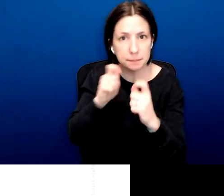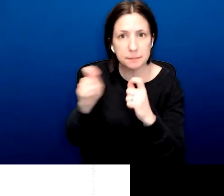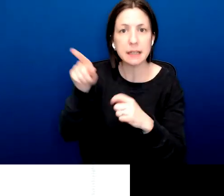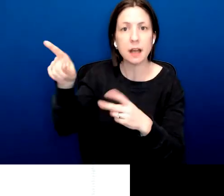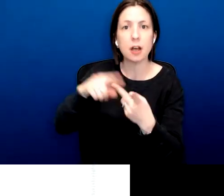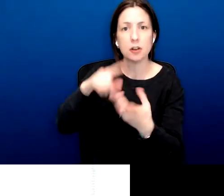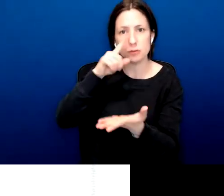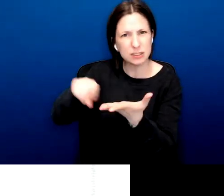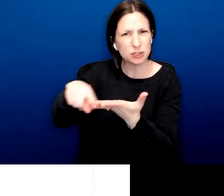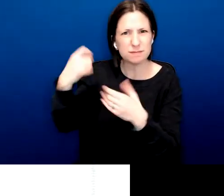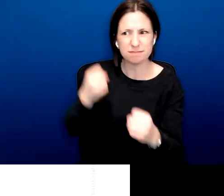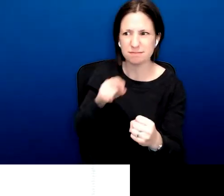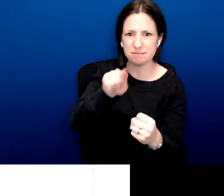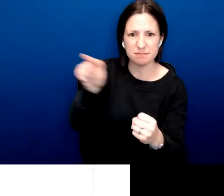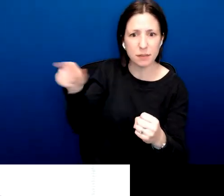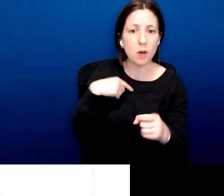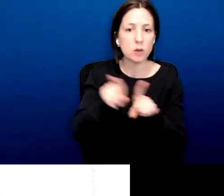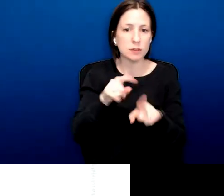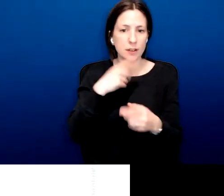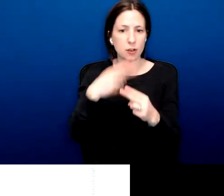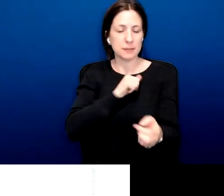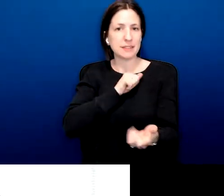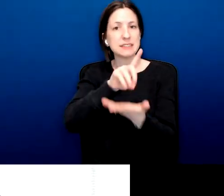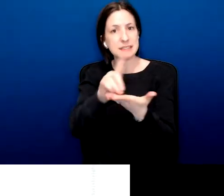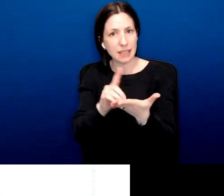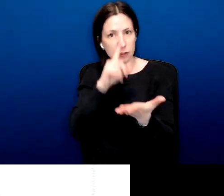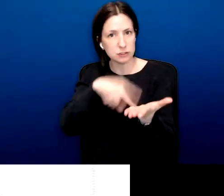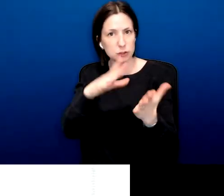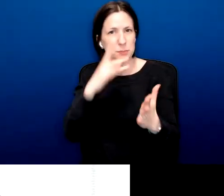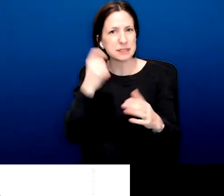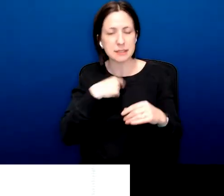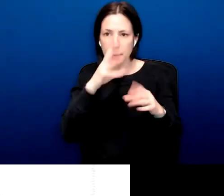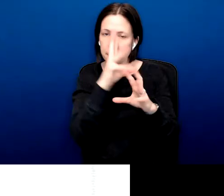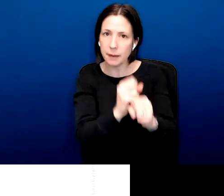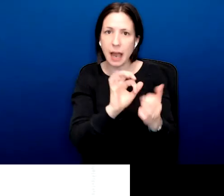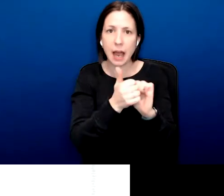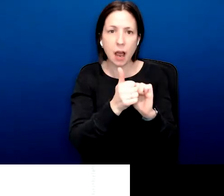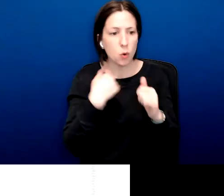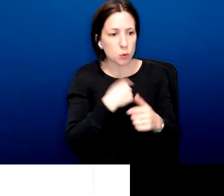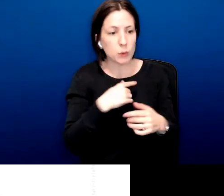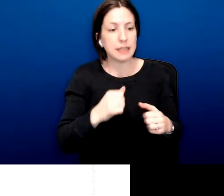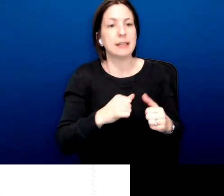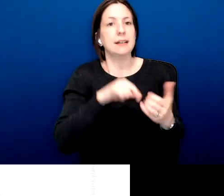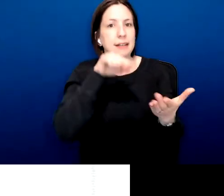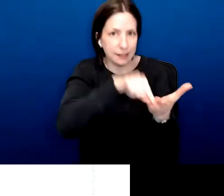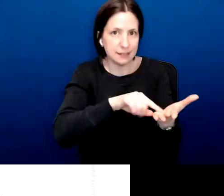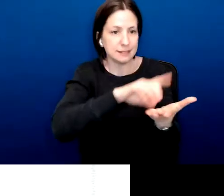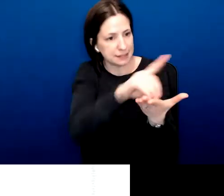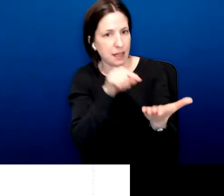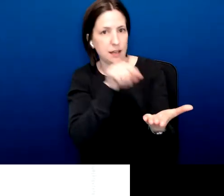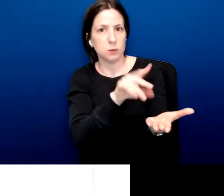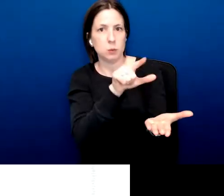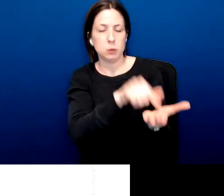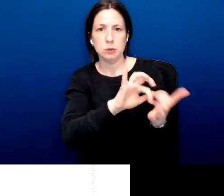prominent. I call myself also a design researcher because I'm intrigued with studying how we create these tools, what attracts us to using